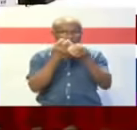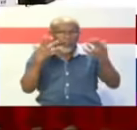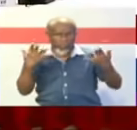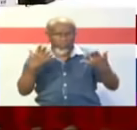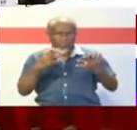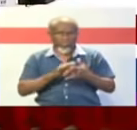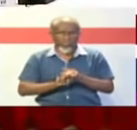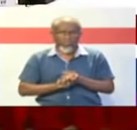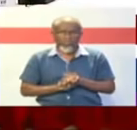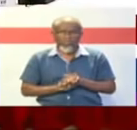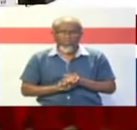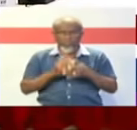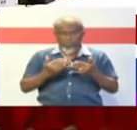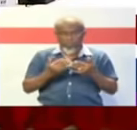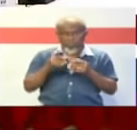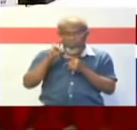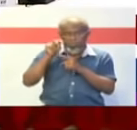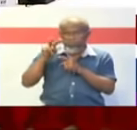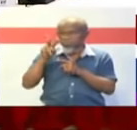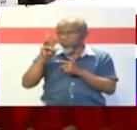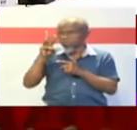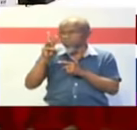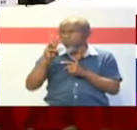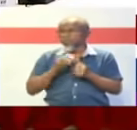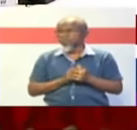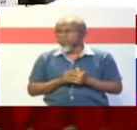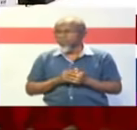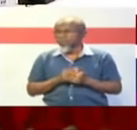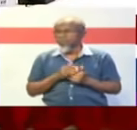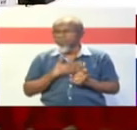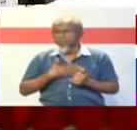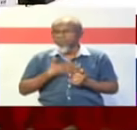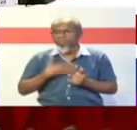Thank you very much. And we go now to TV6, please.